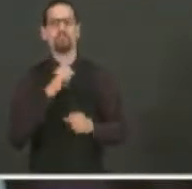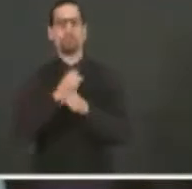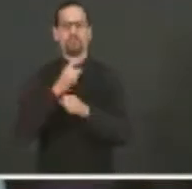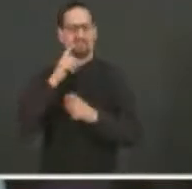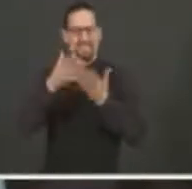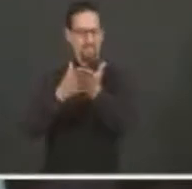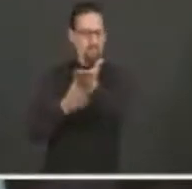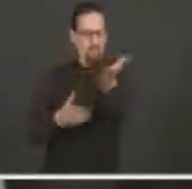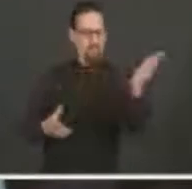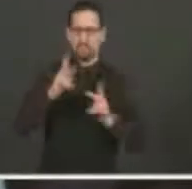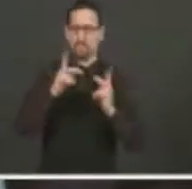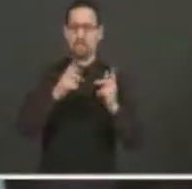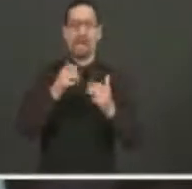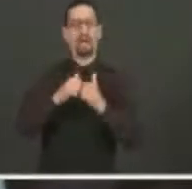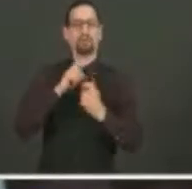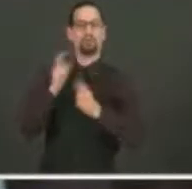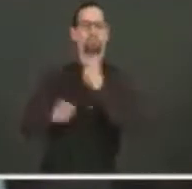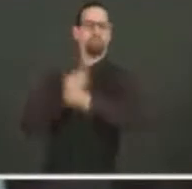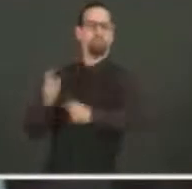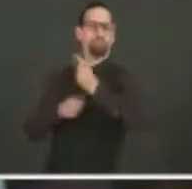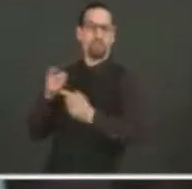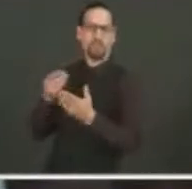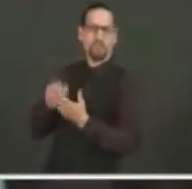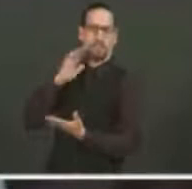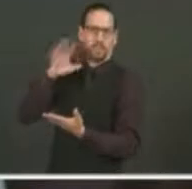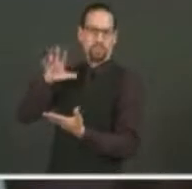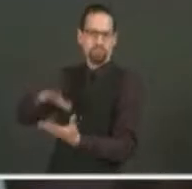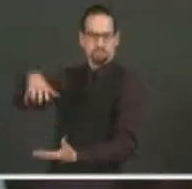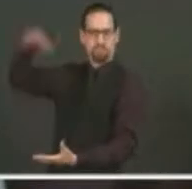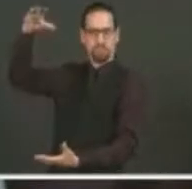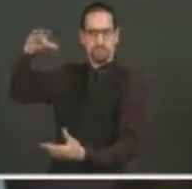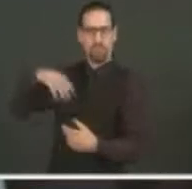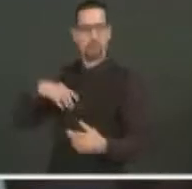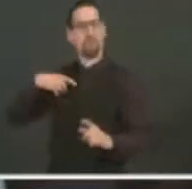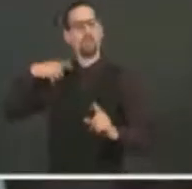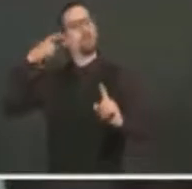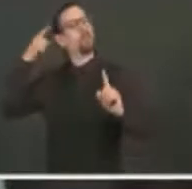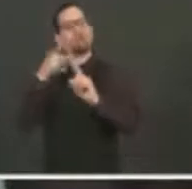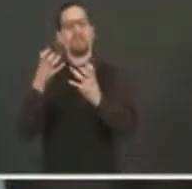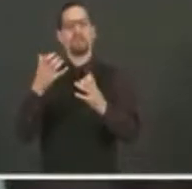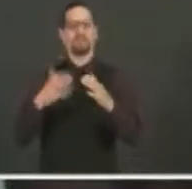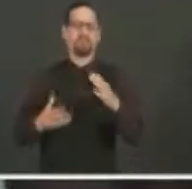thing. We have a goal to raise $3 million.